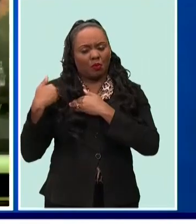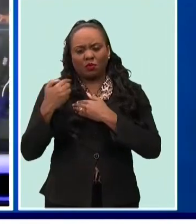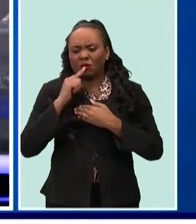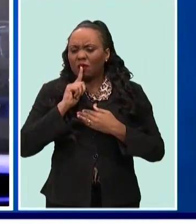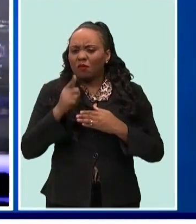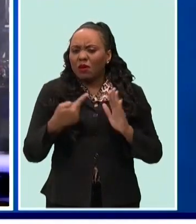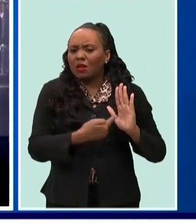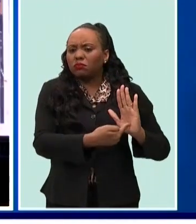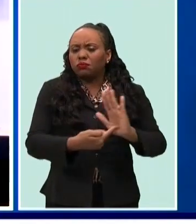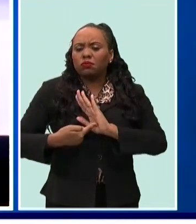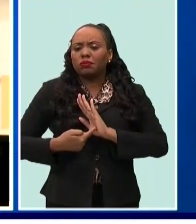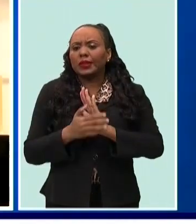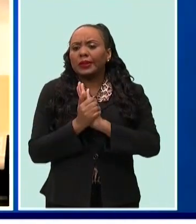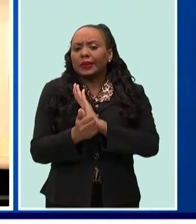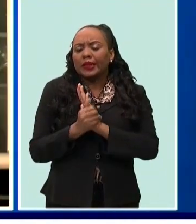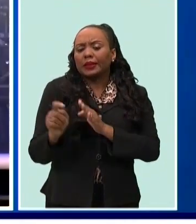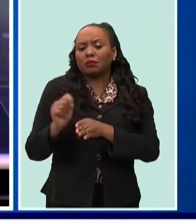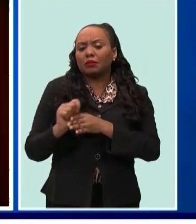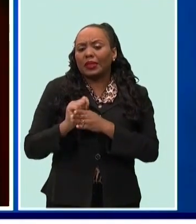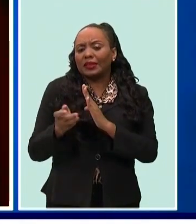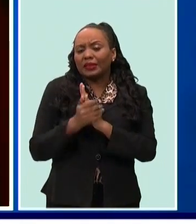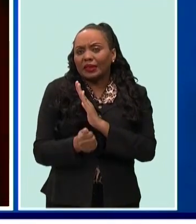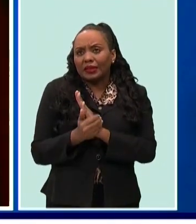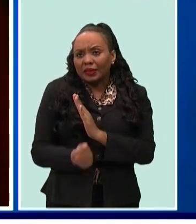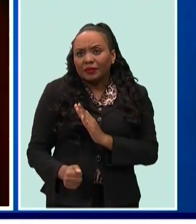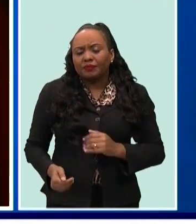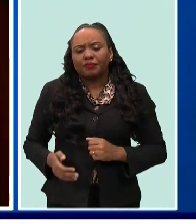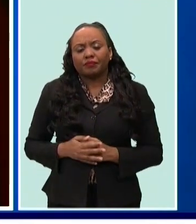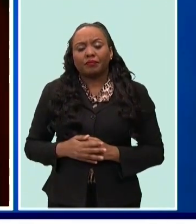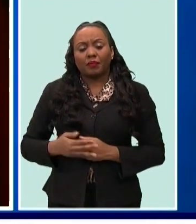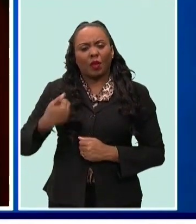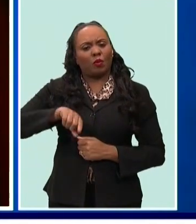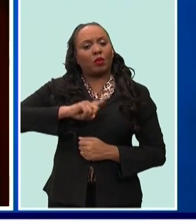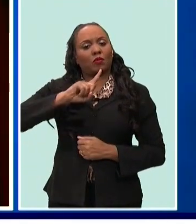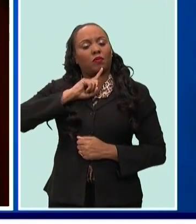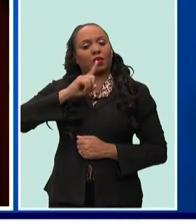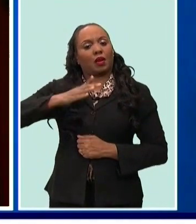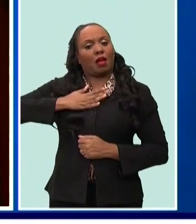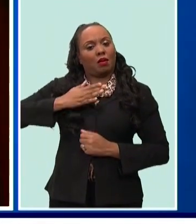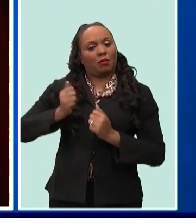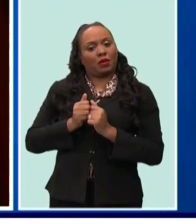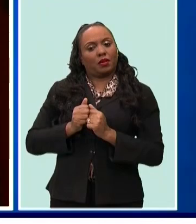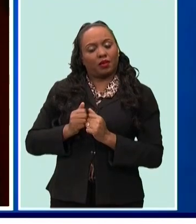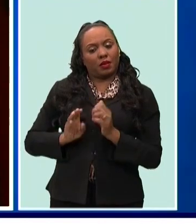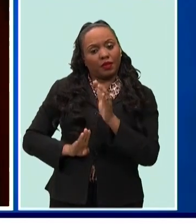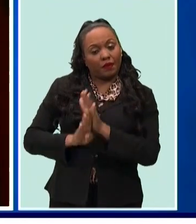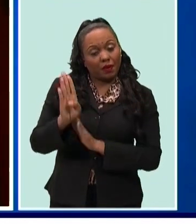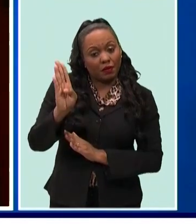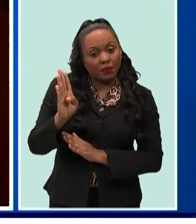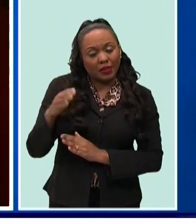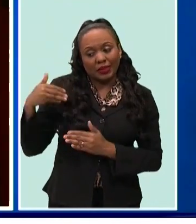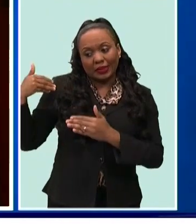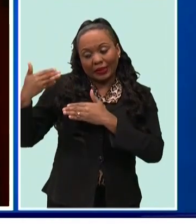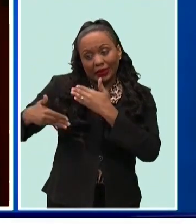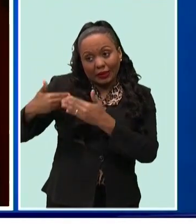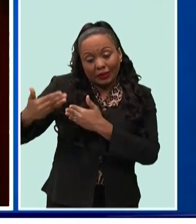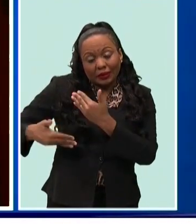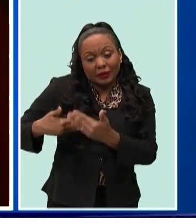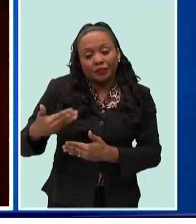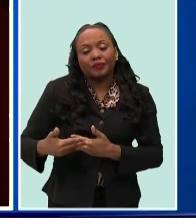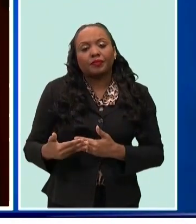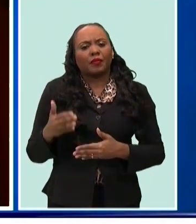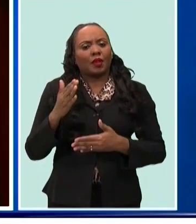and performers to hone their skills. We are pleased with the development of the competition over the years and the exposure that some of the artists